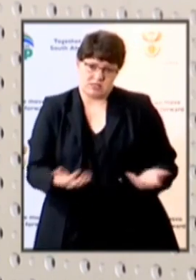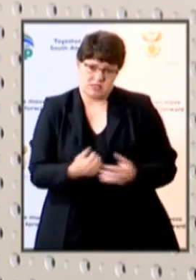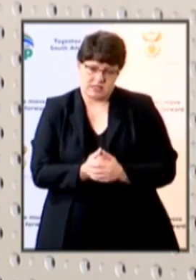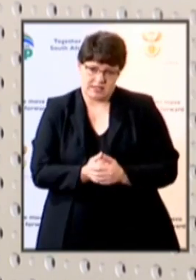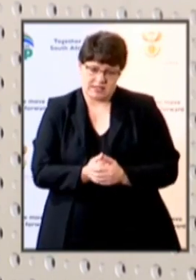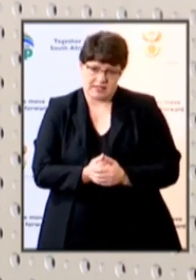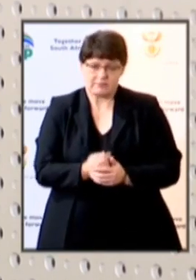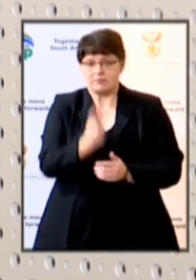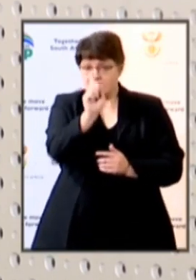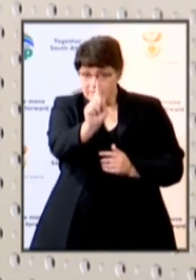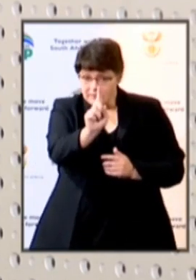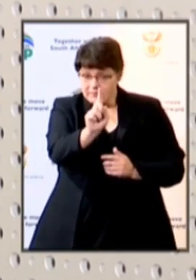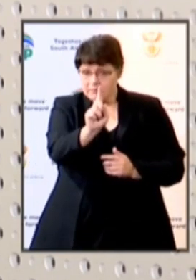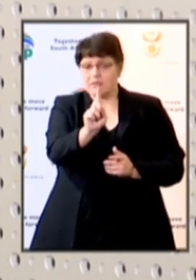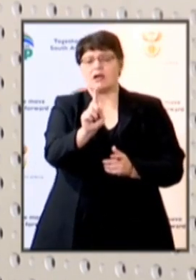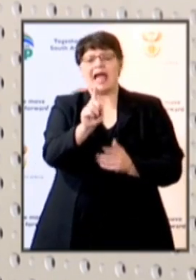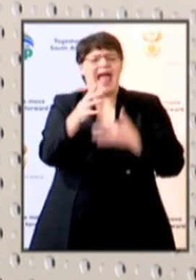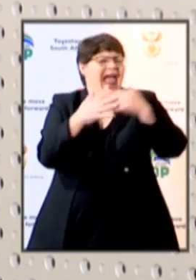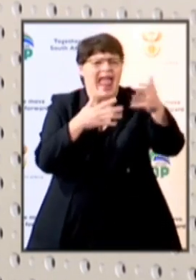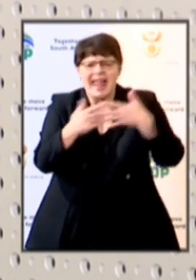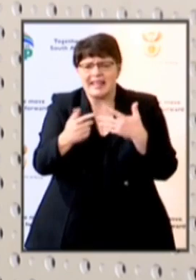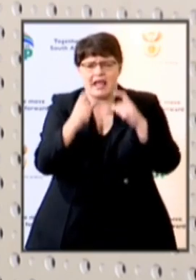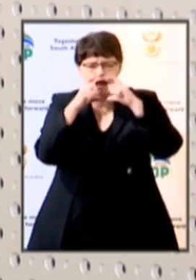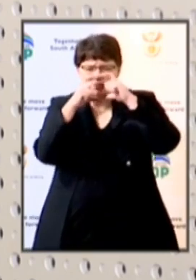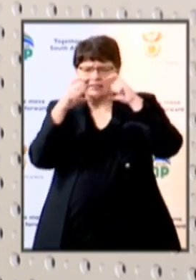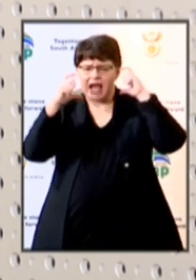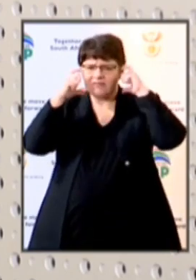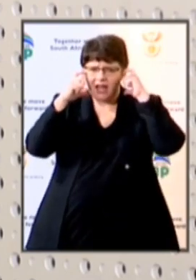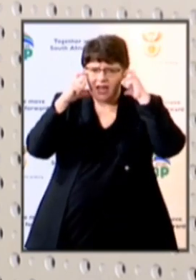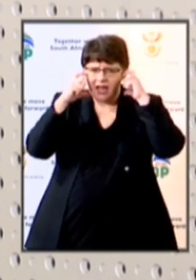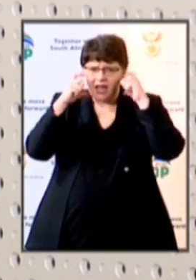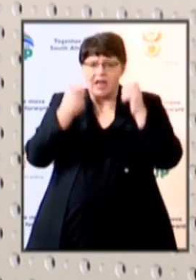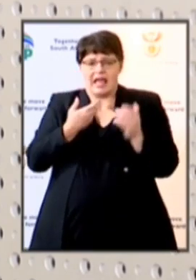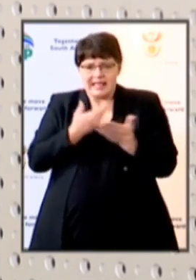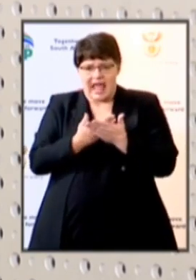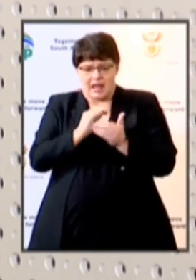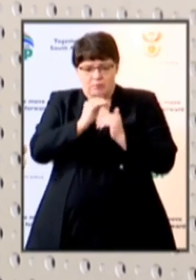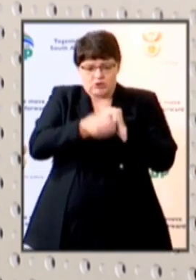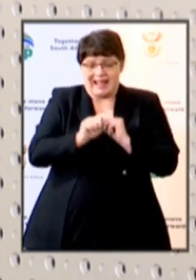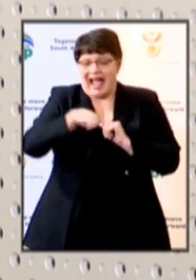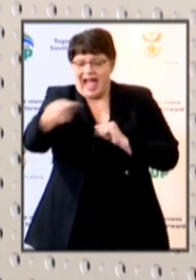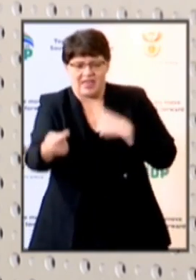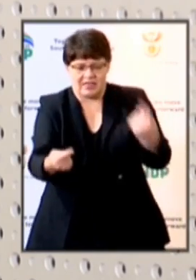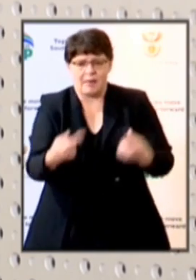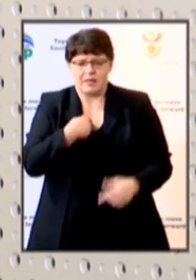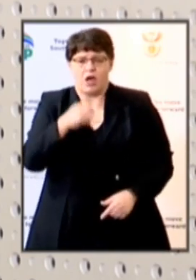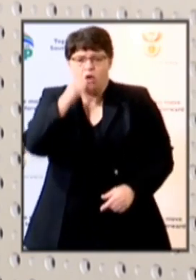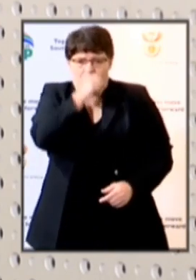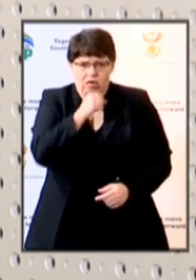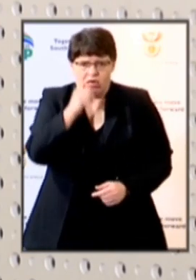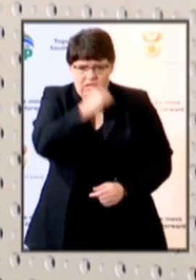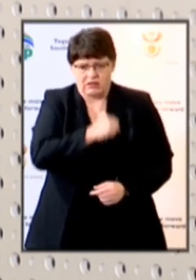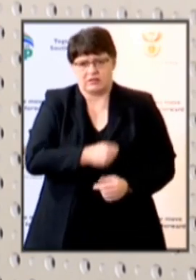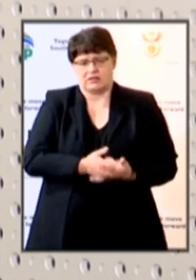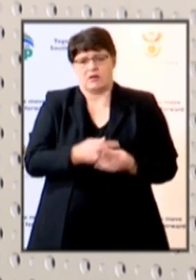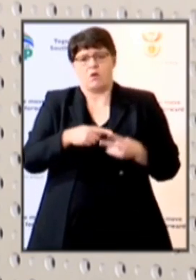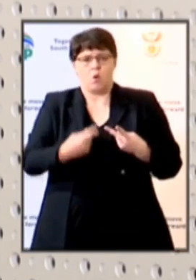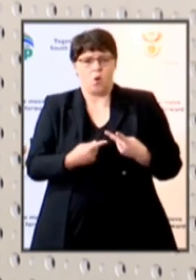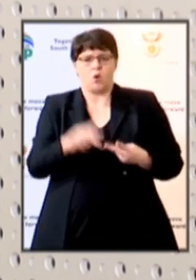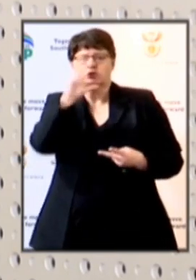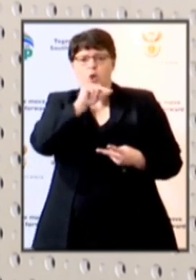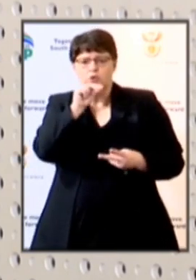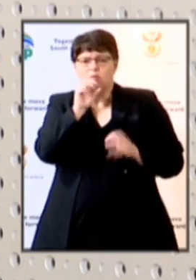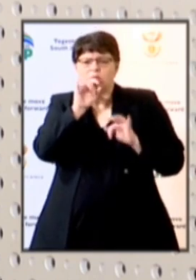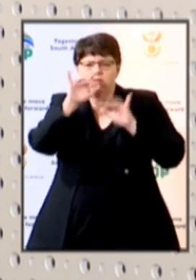But anything that covers you protects the others. When you cough or talk, you